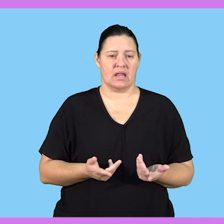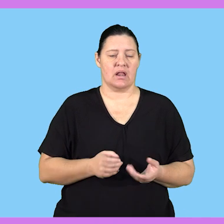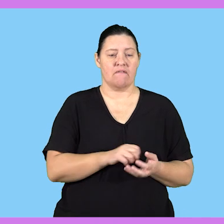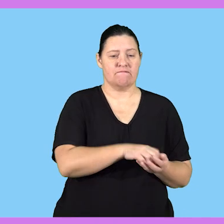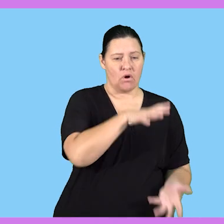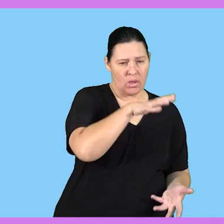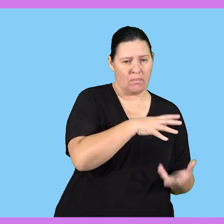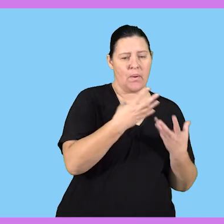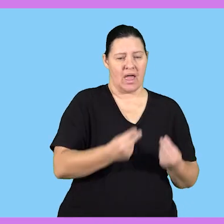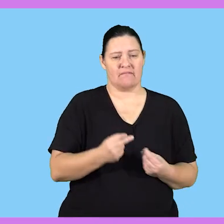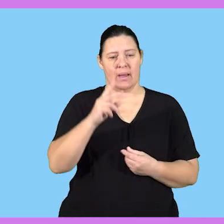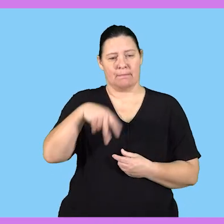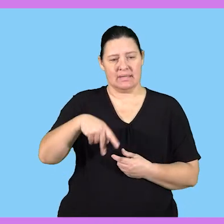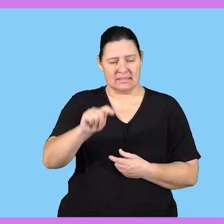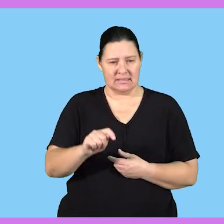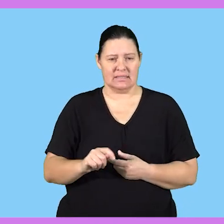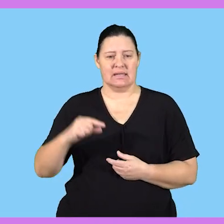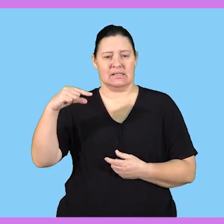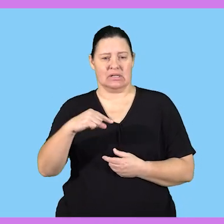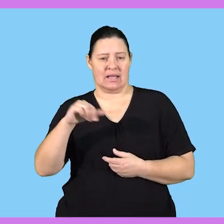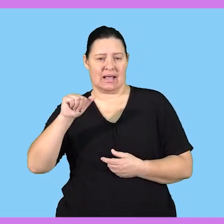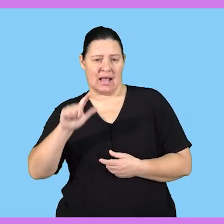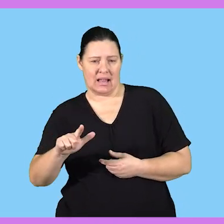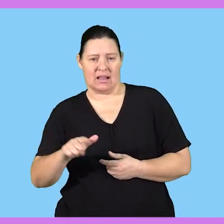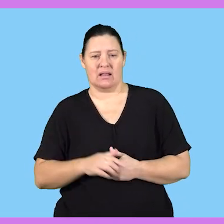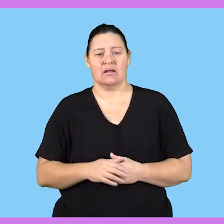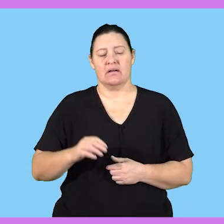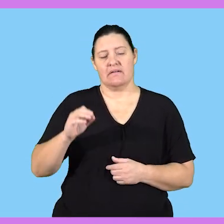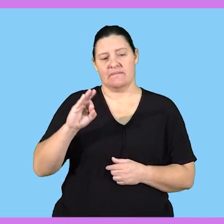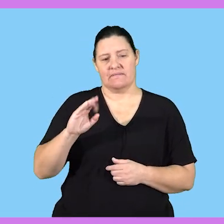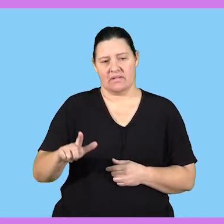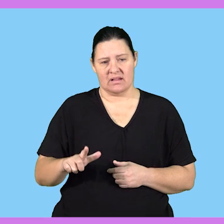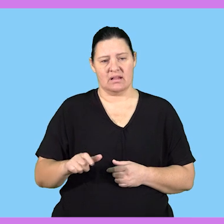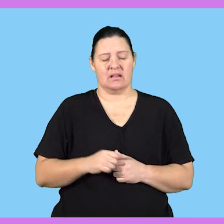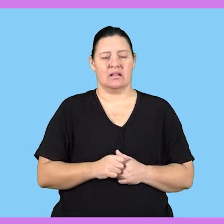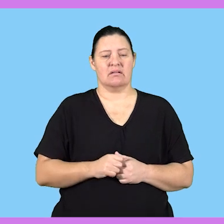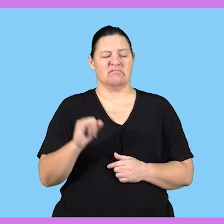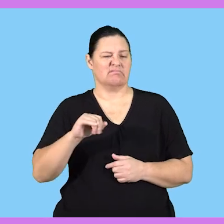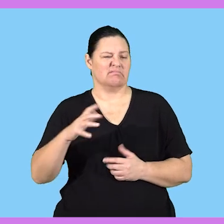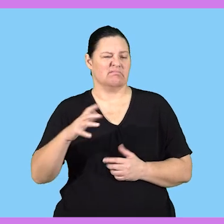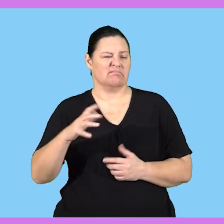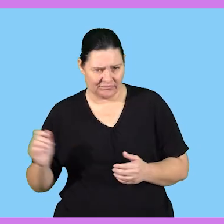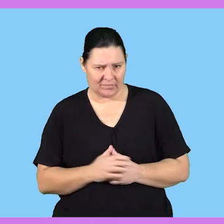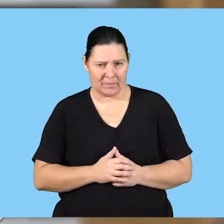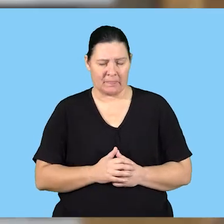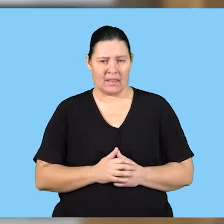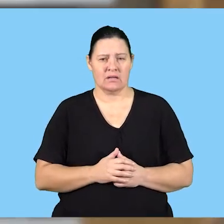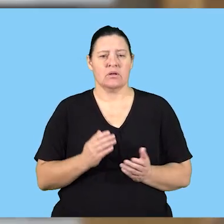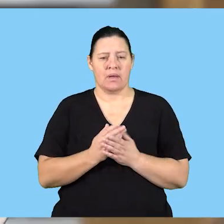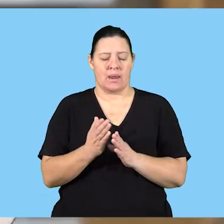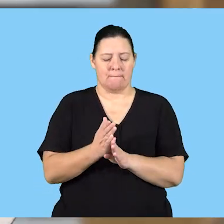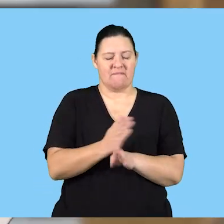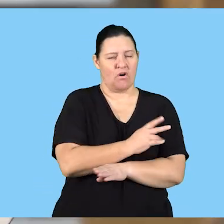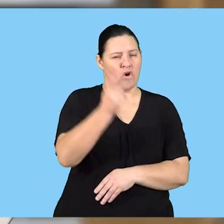then also, of course, with volume, we refer to pints, gallons, fluid ounces, etc. So I have a